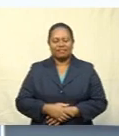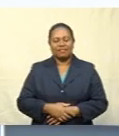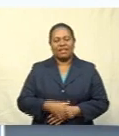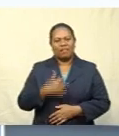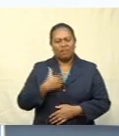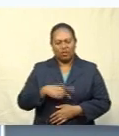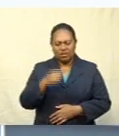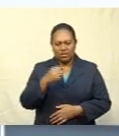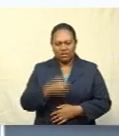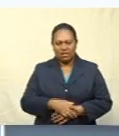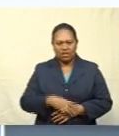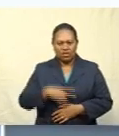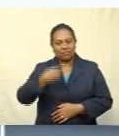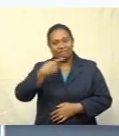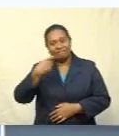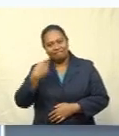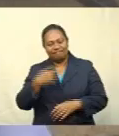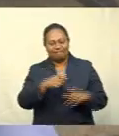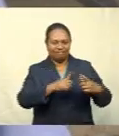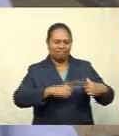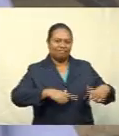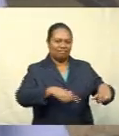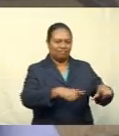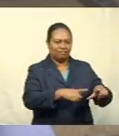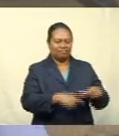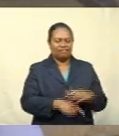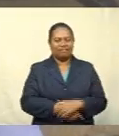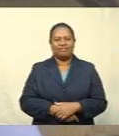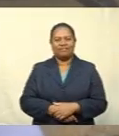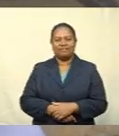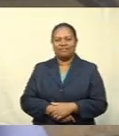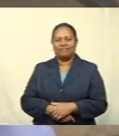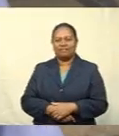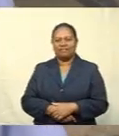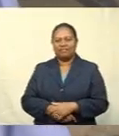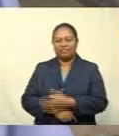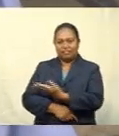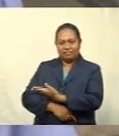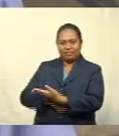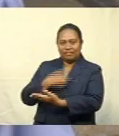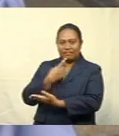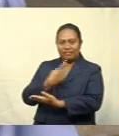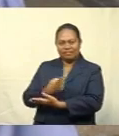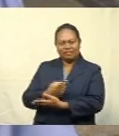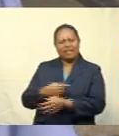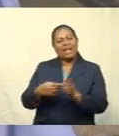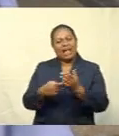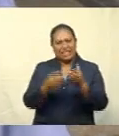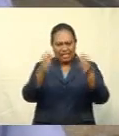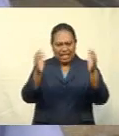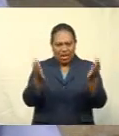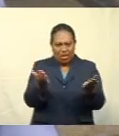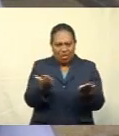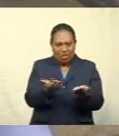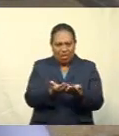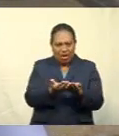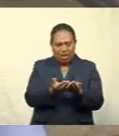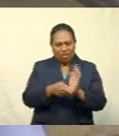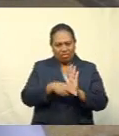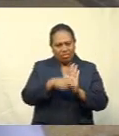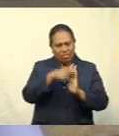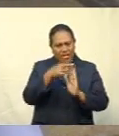order to attract the locals. For Tanwai, so far it has been okay. Can't complain,